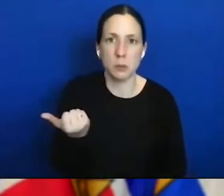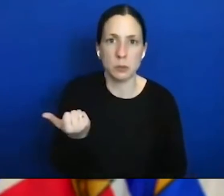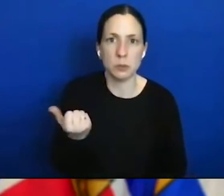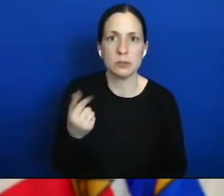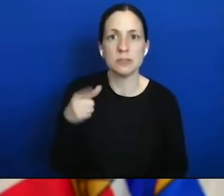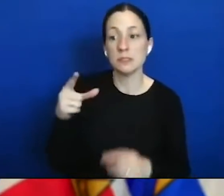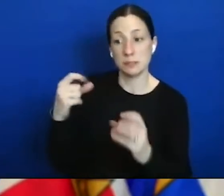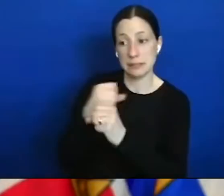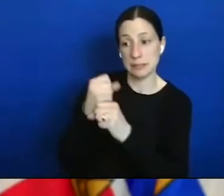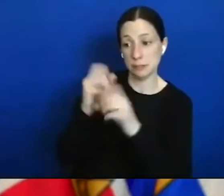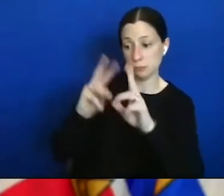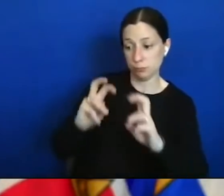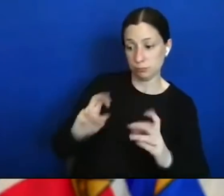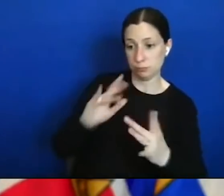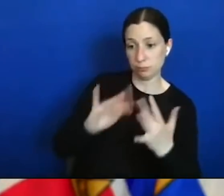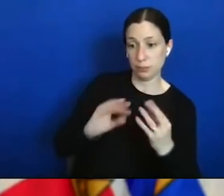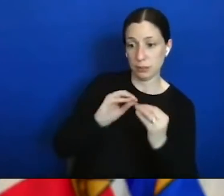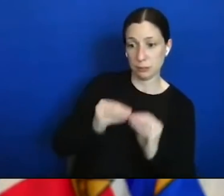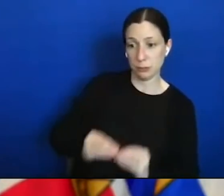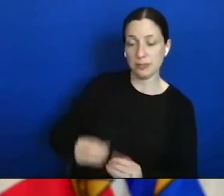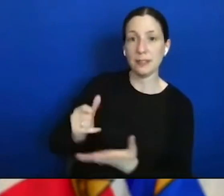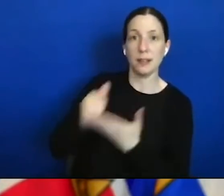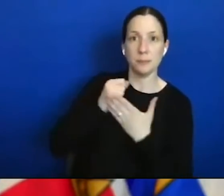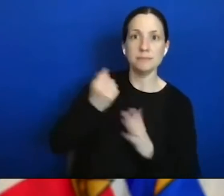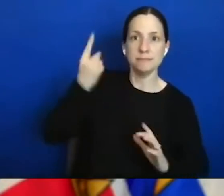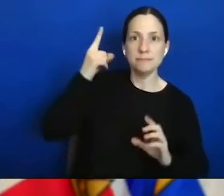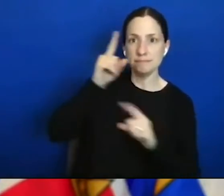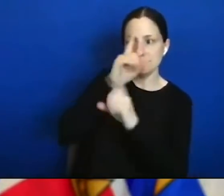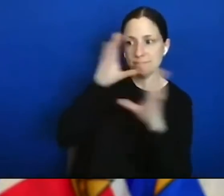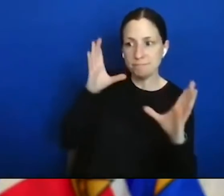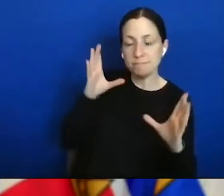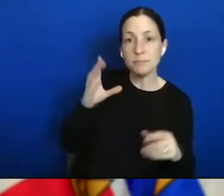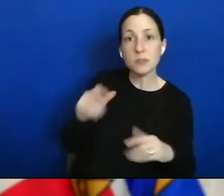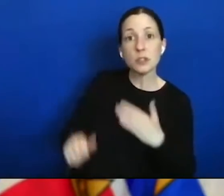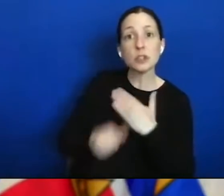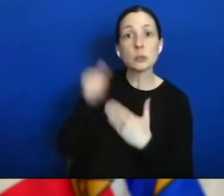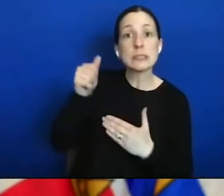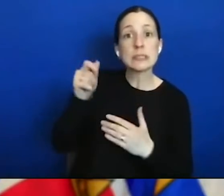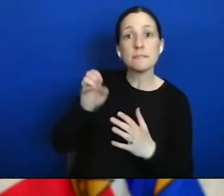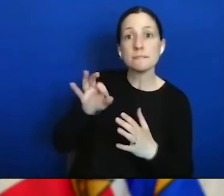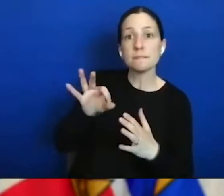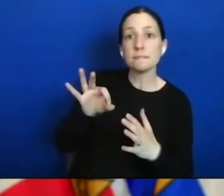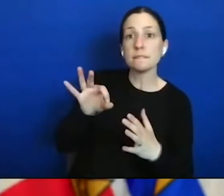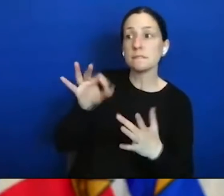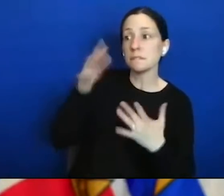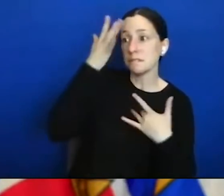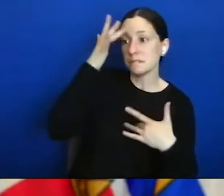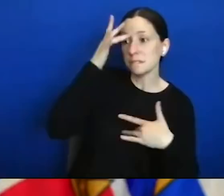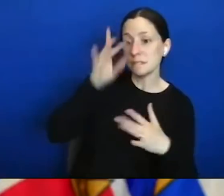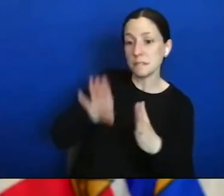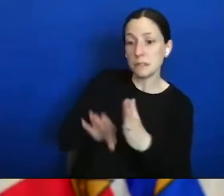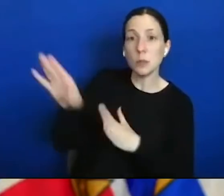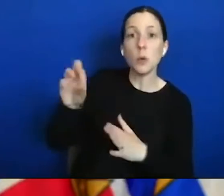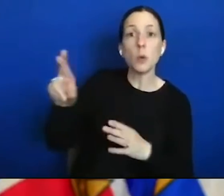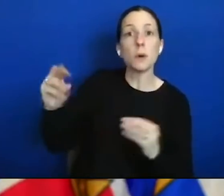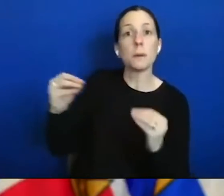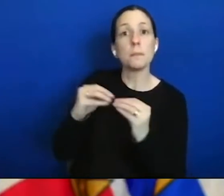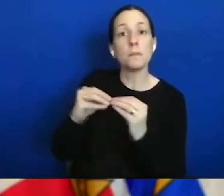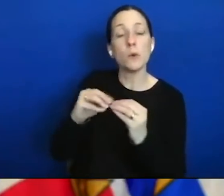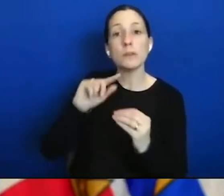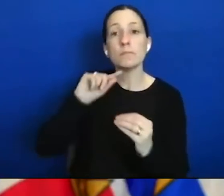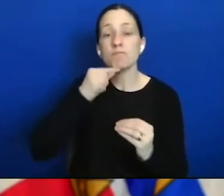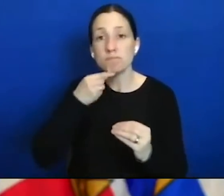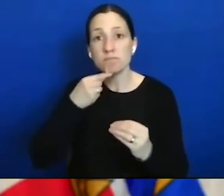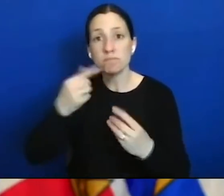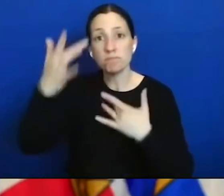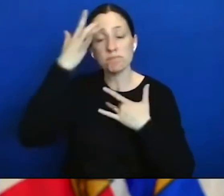us understand that as well. We know that the risk of things taking off or even having more severe illness